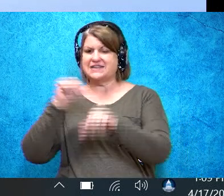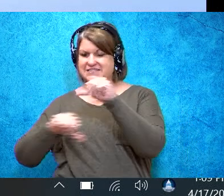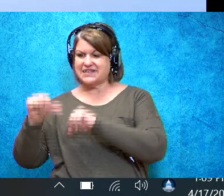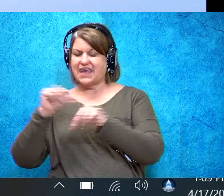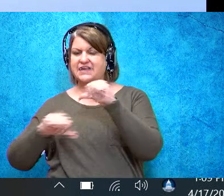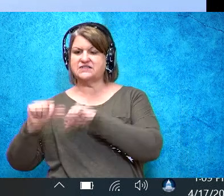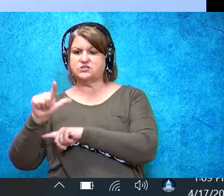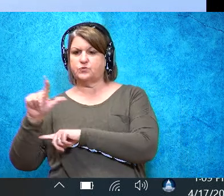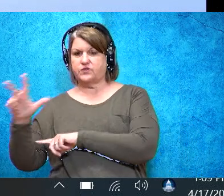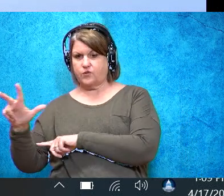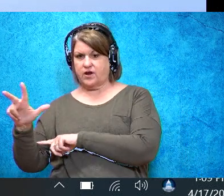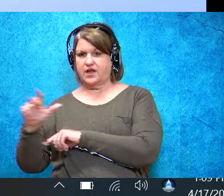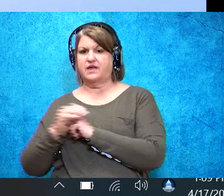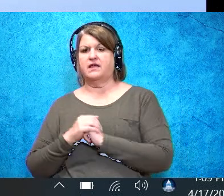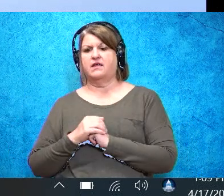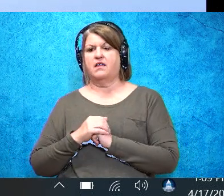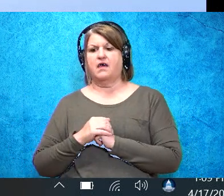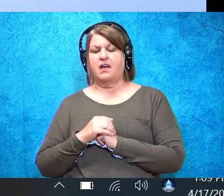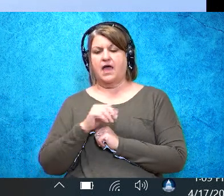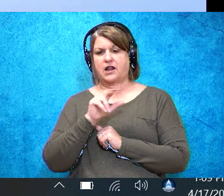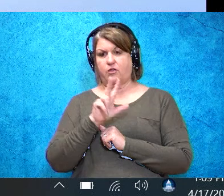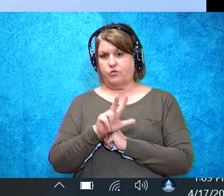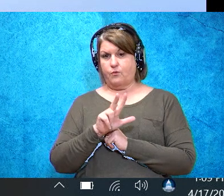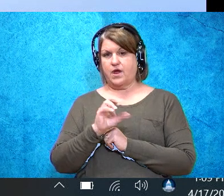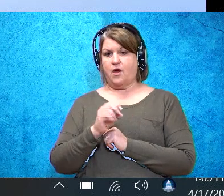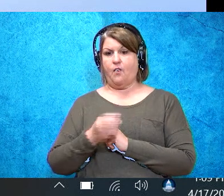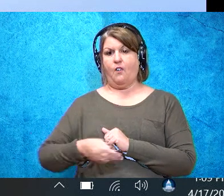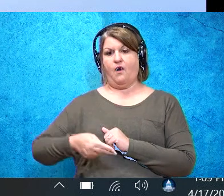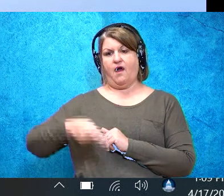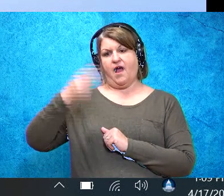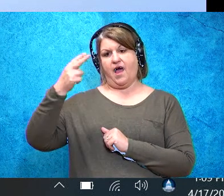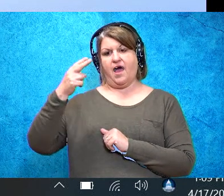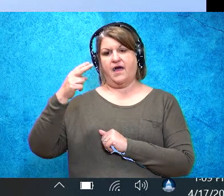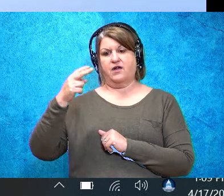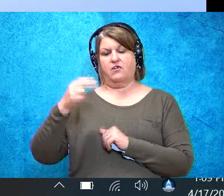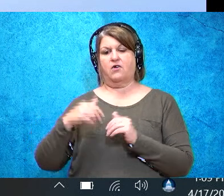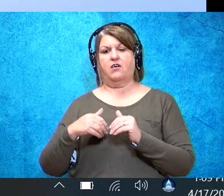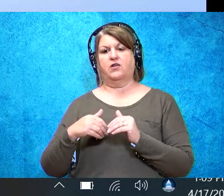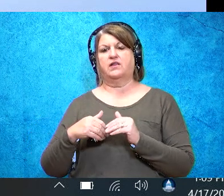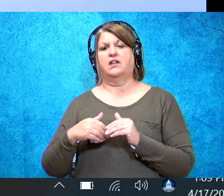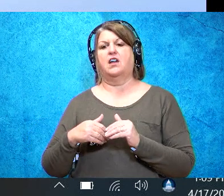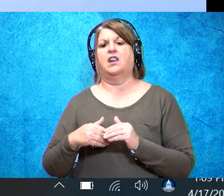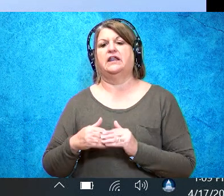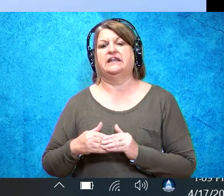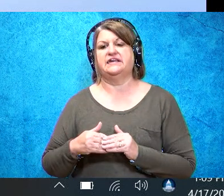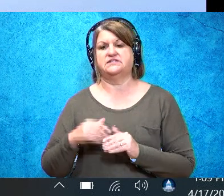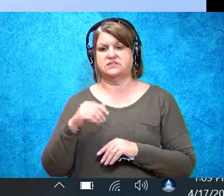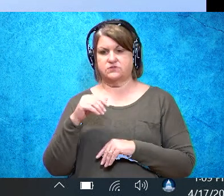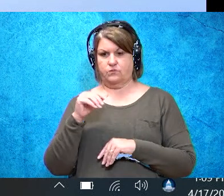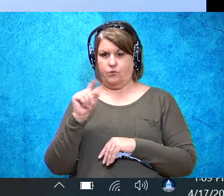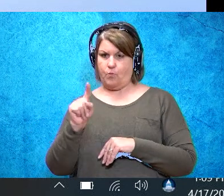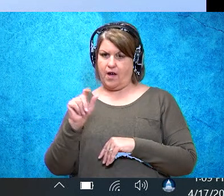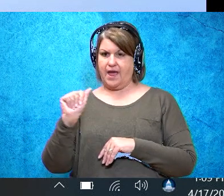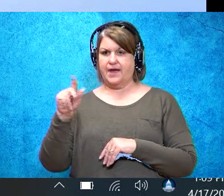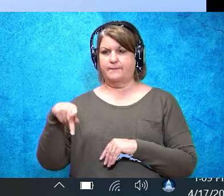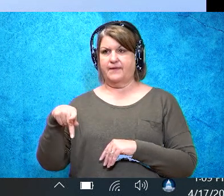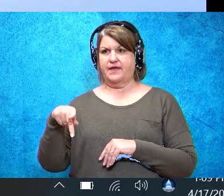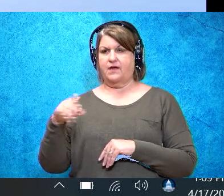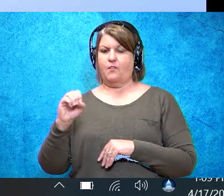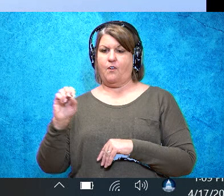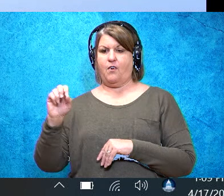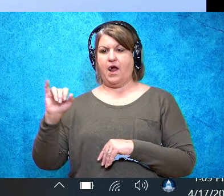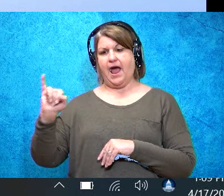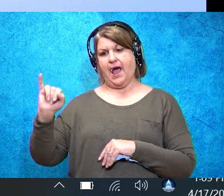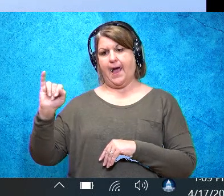a 3 or higher on at least one AP or IB exam. You may earn a college credit through a